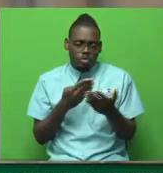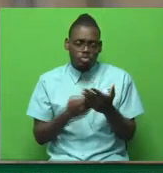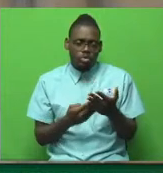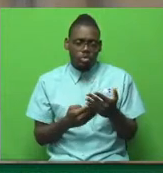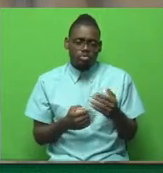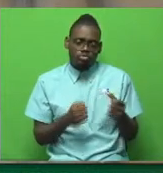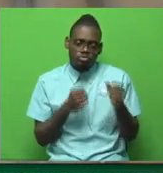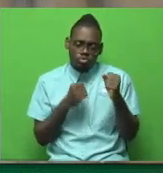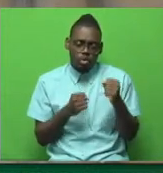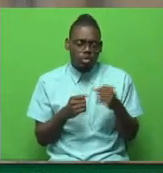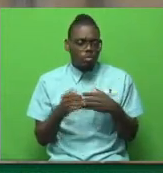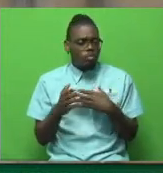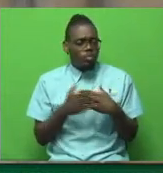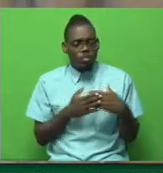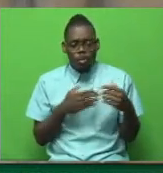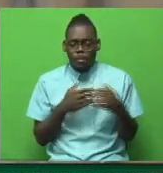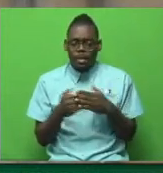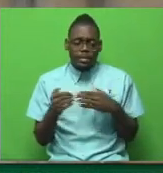challenges